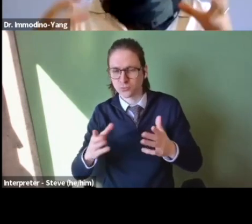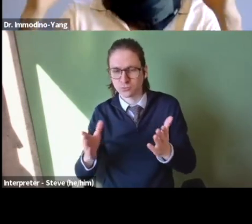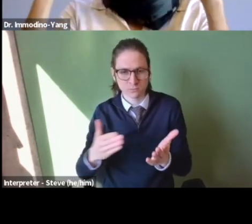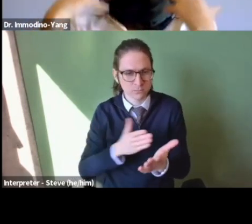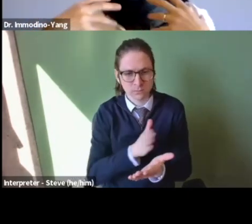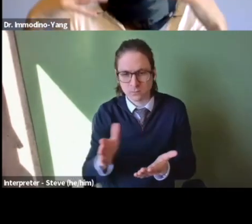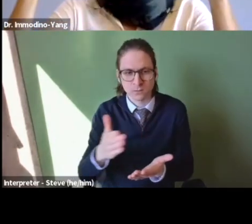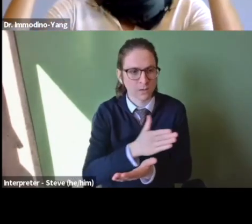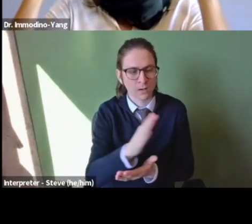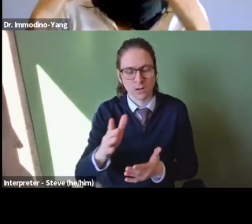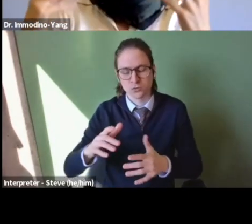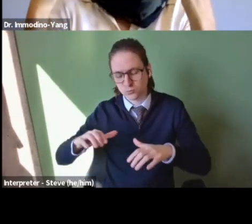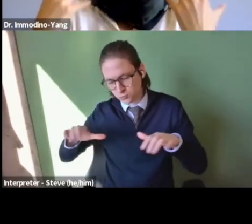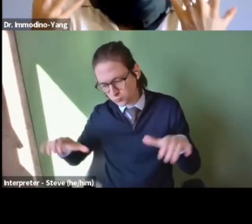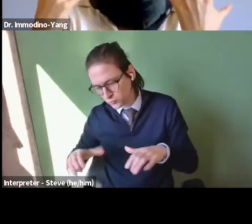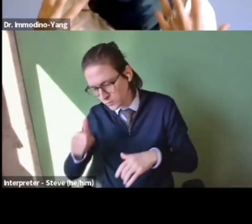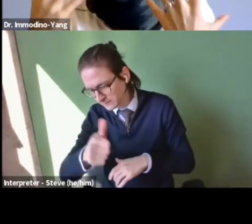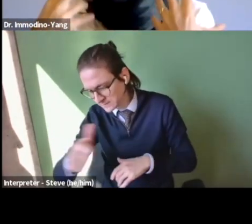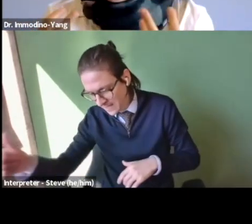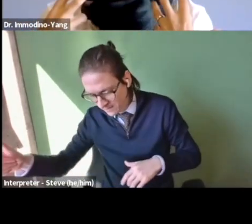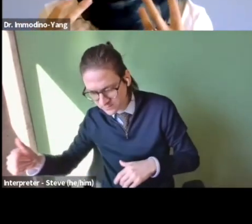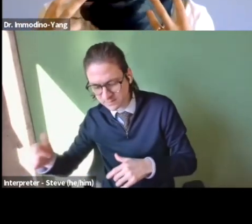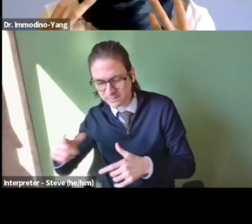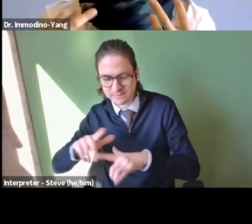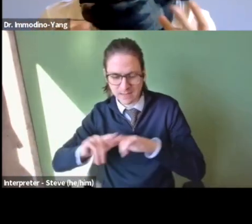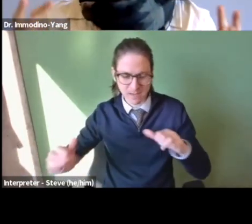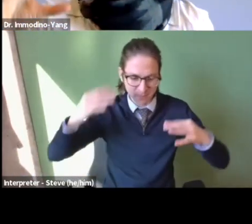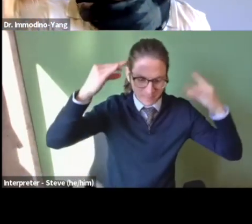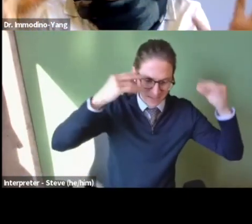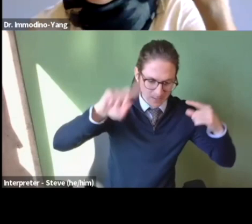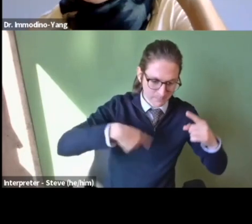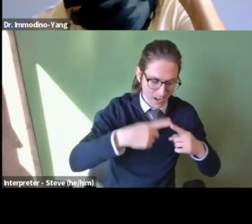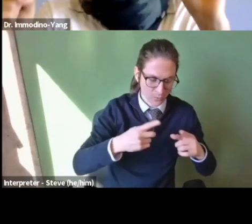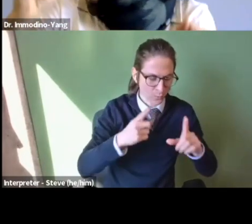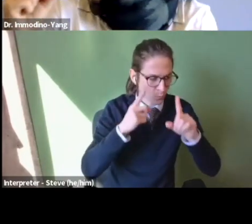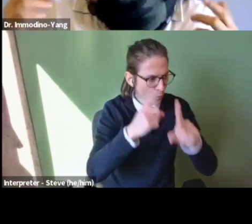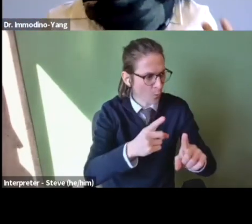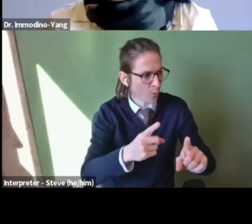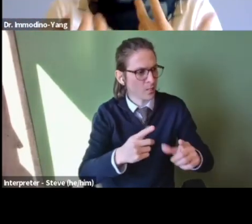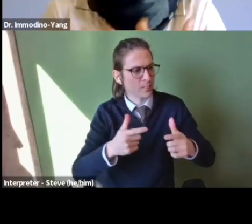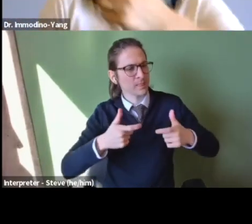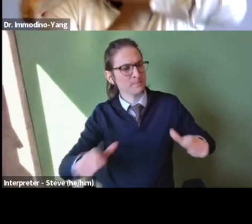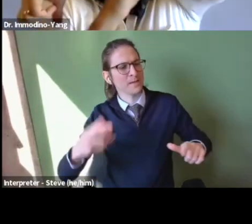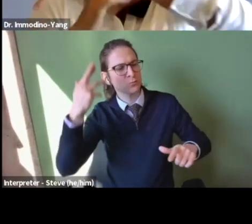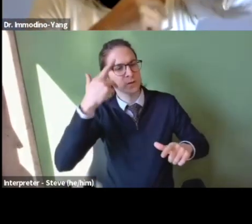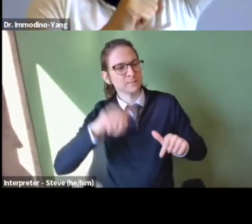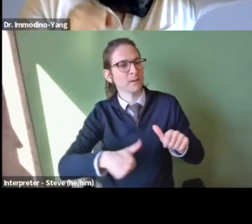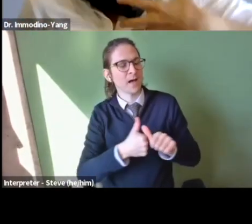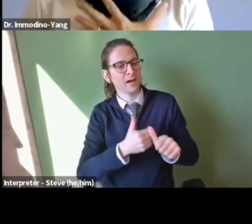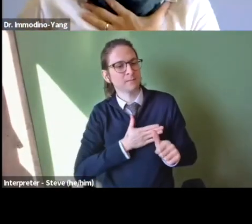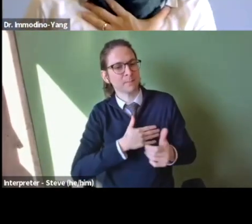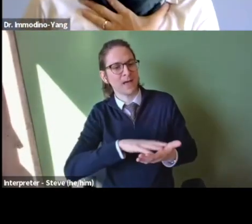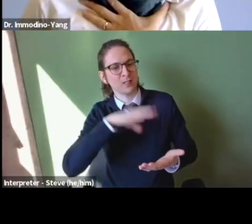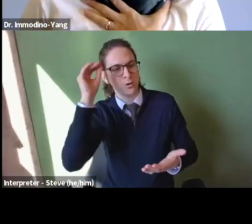reflecting on the purpose and the bigger idea behind what they're doing. And as we do that, that feels like